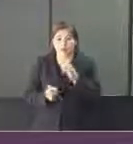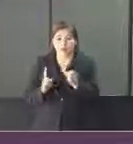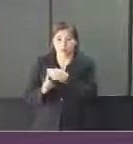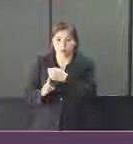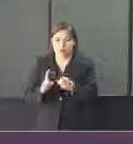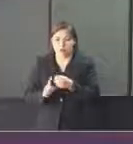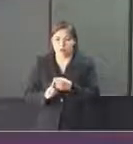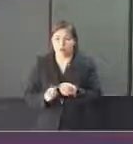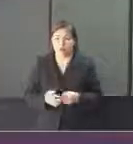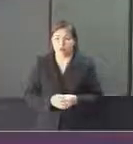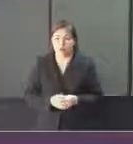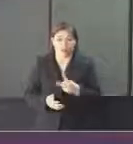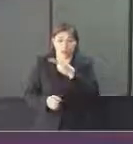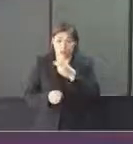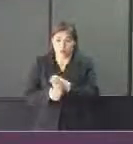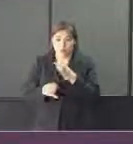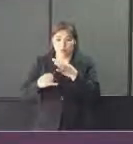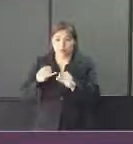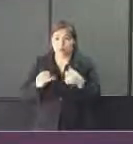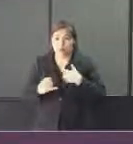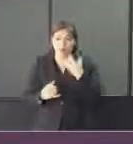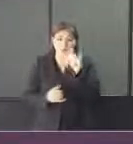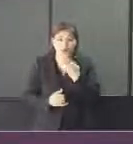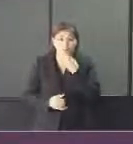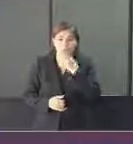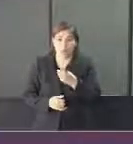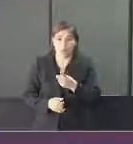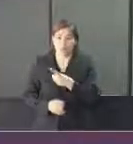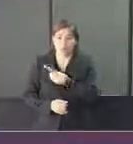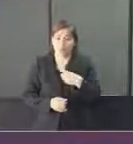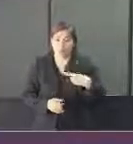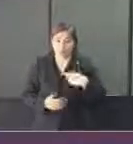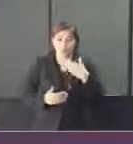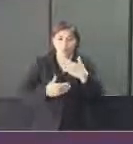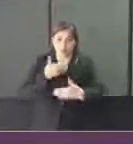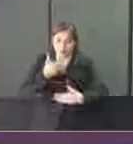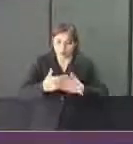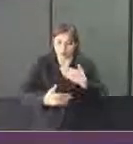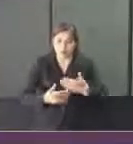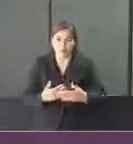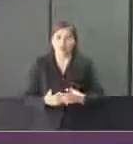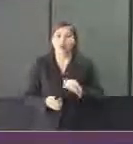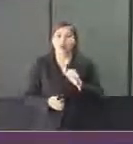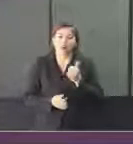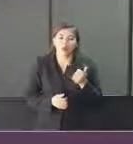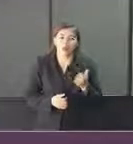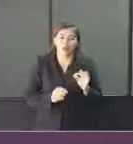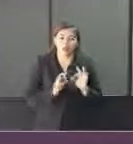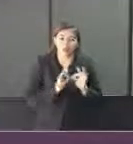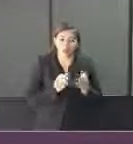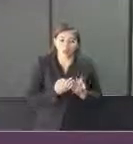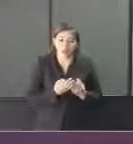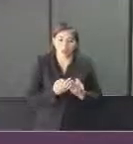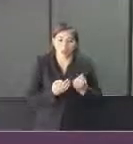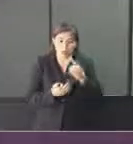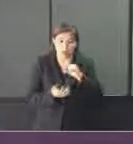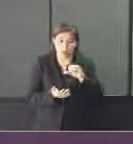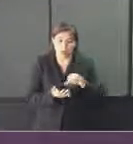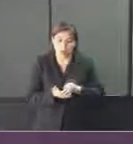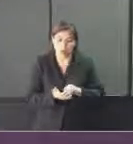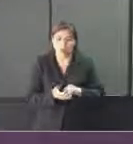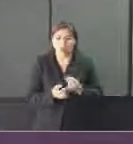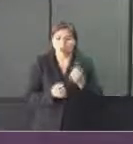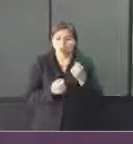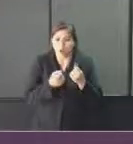violent behaviors. And number two, and just to conclude, we want to advance in another essential